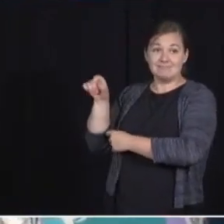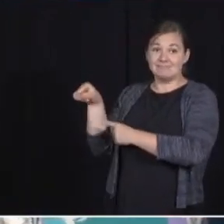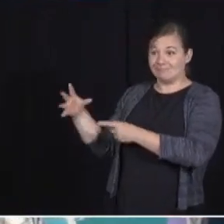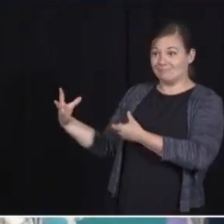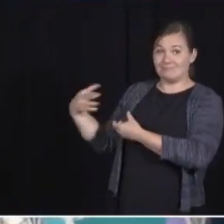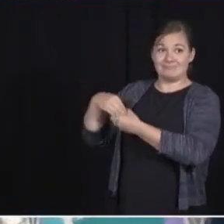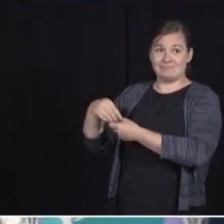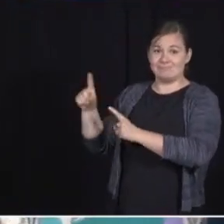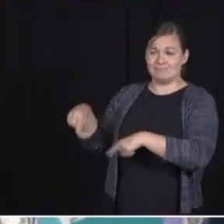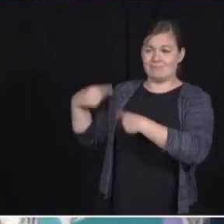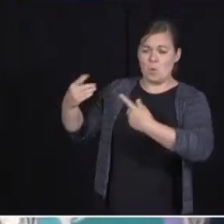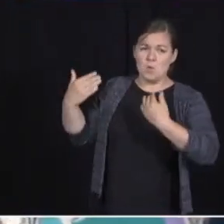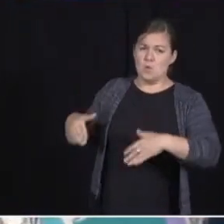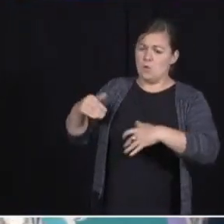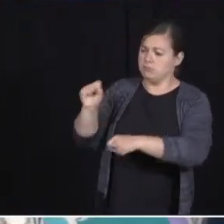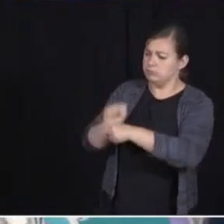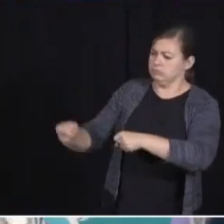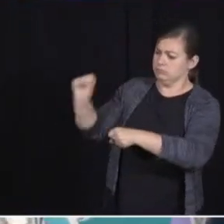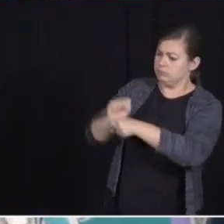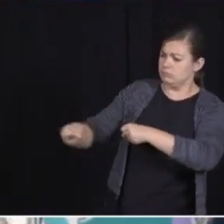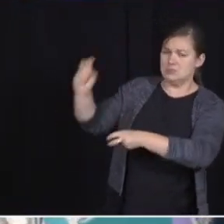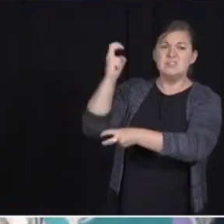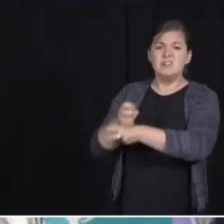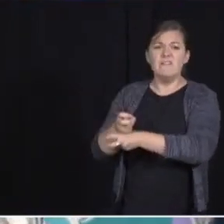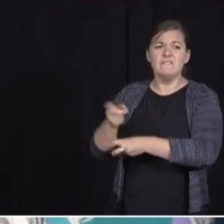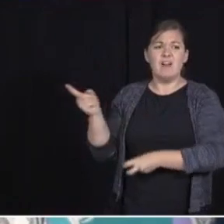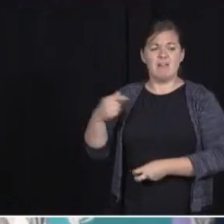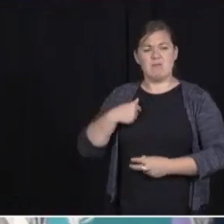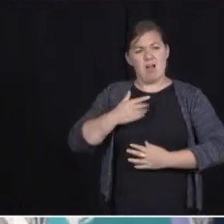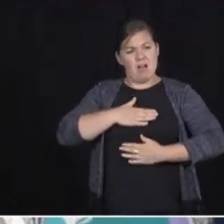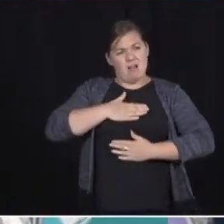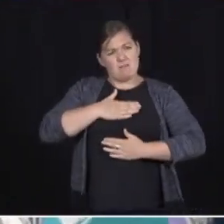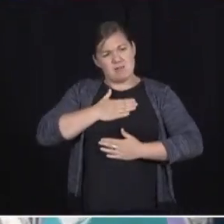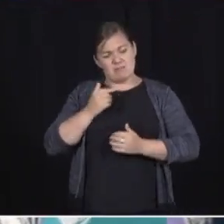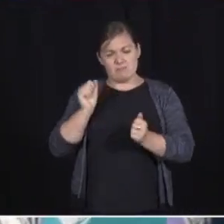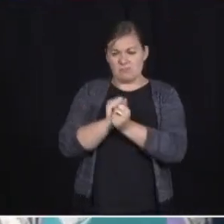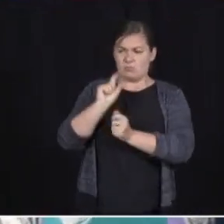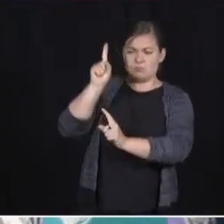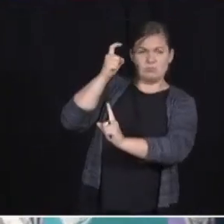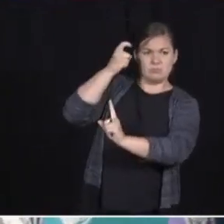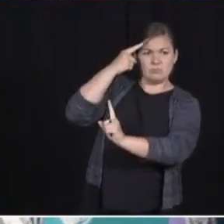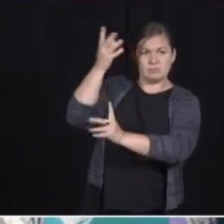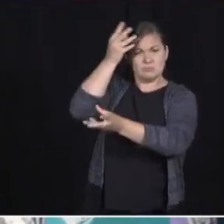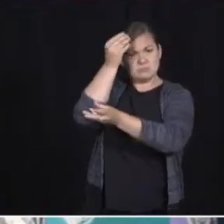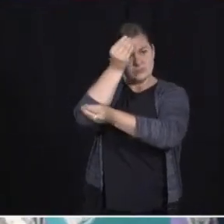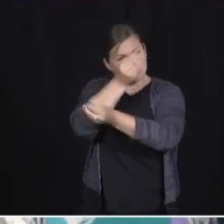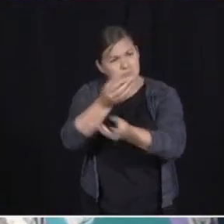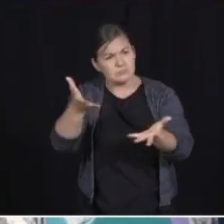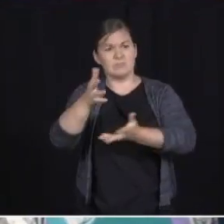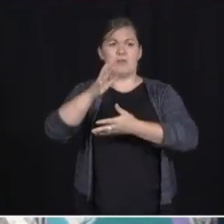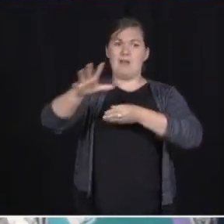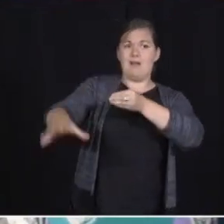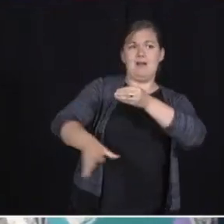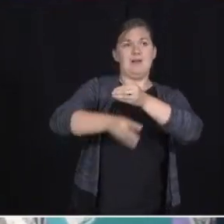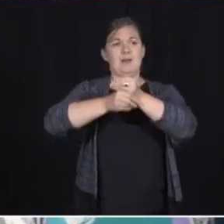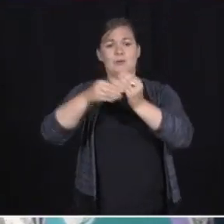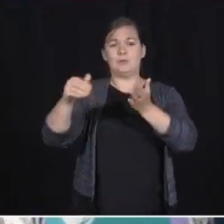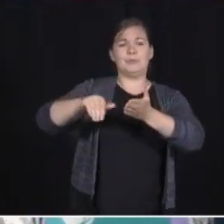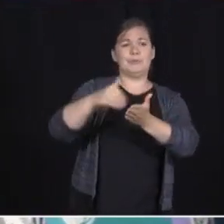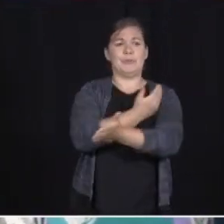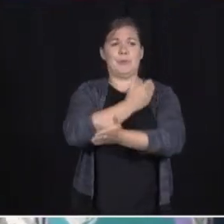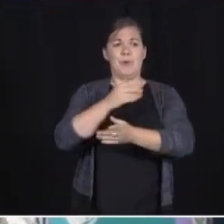And I'm very pleased to join Premier Ford today as we unveil another important tool in our fight against